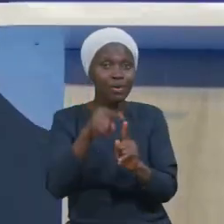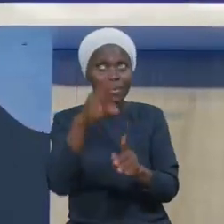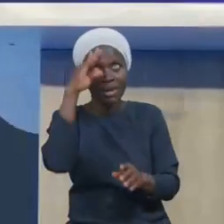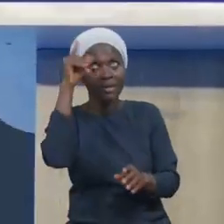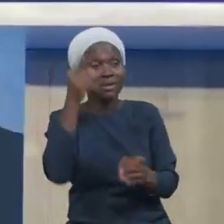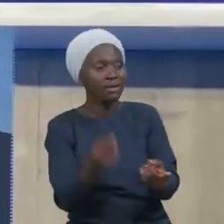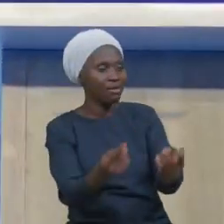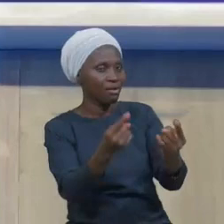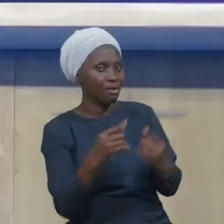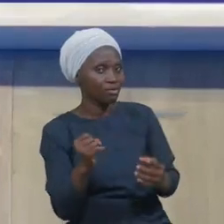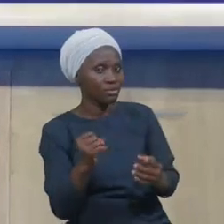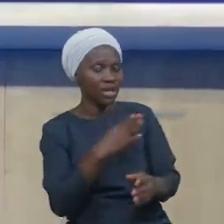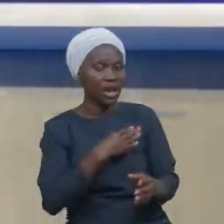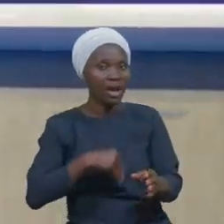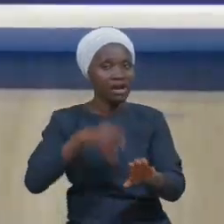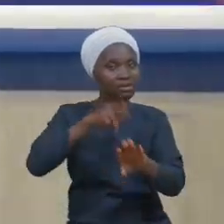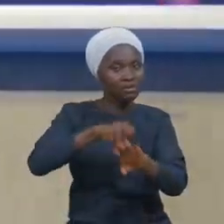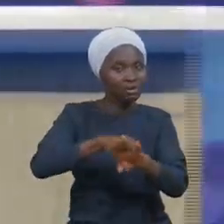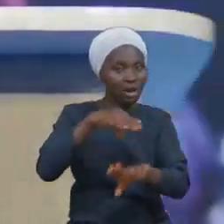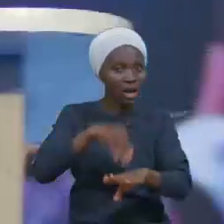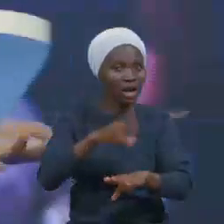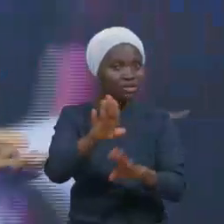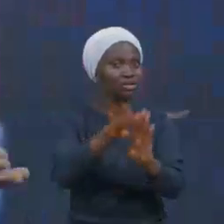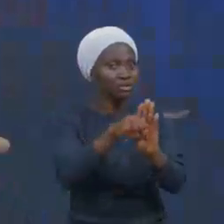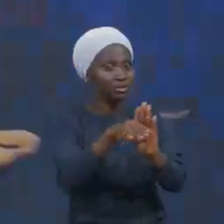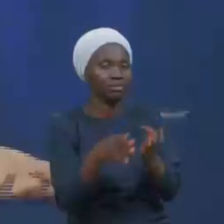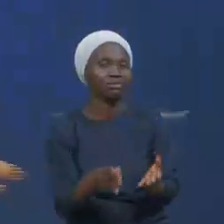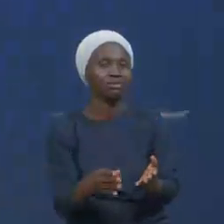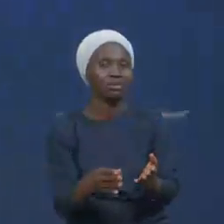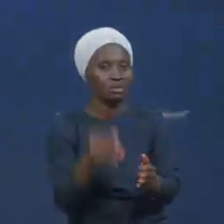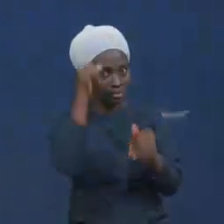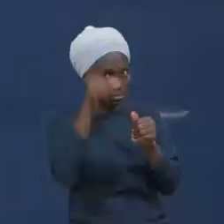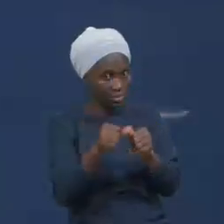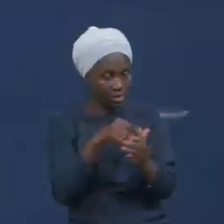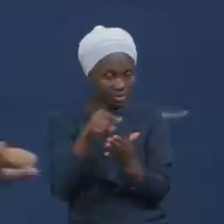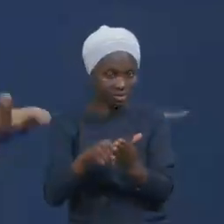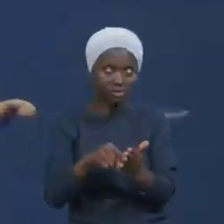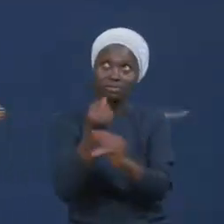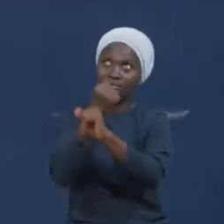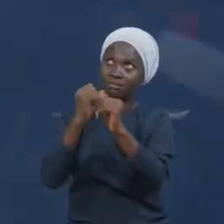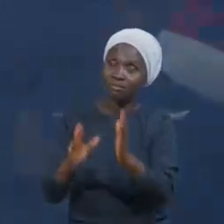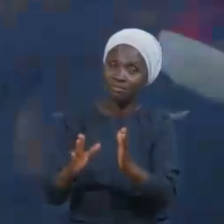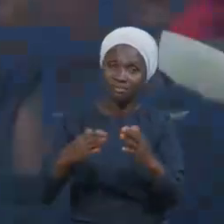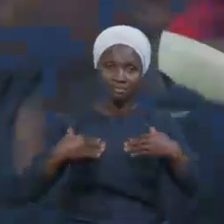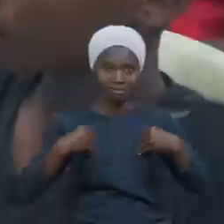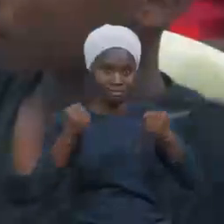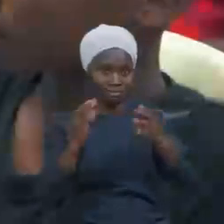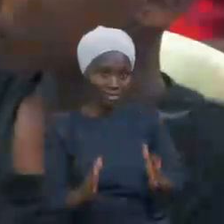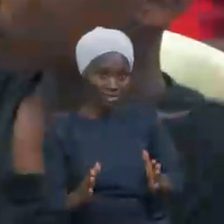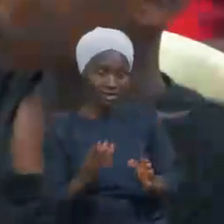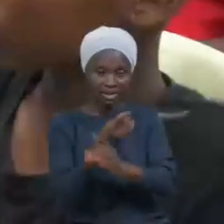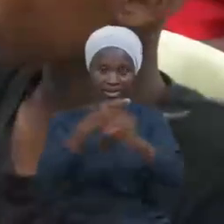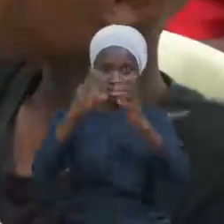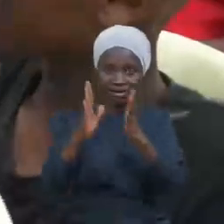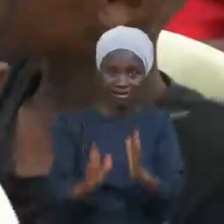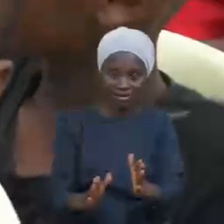knocks at your door, remember, this is the Savior, this is the healer, this is the deliverer,